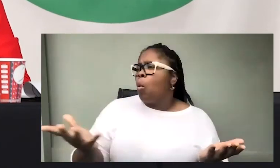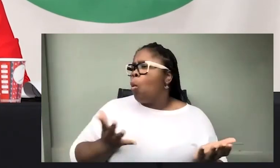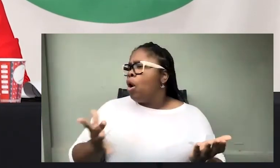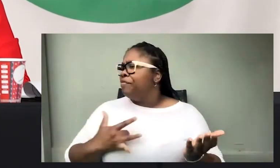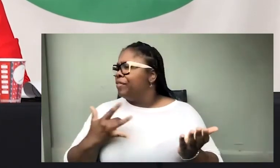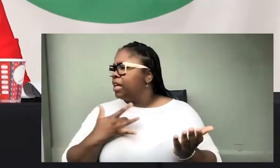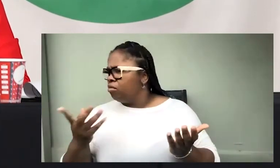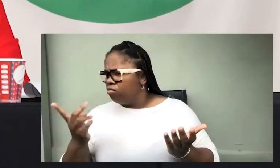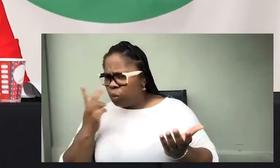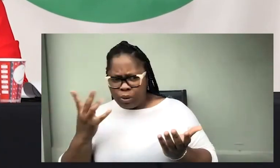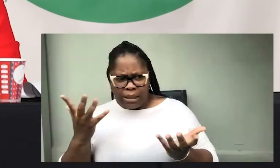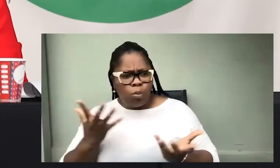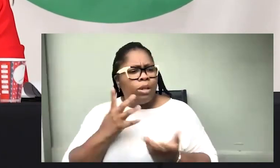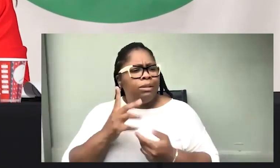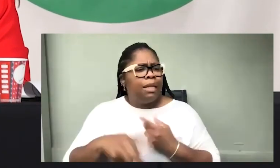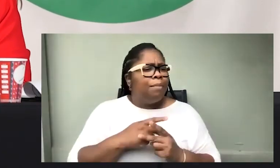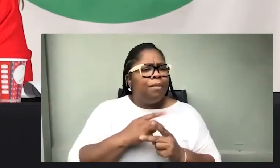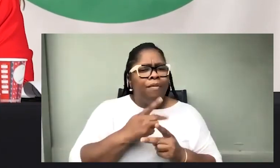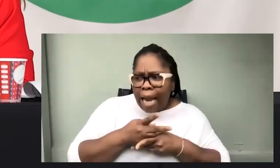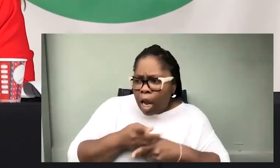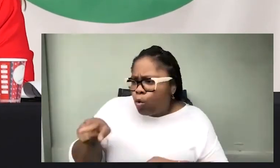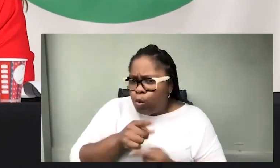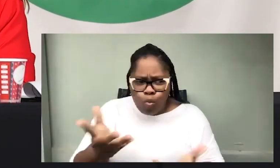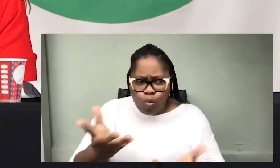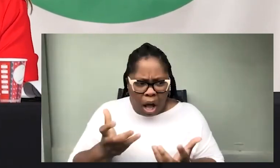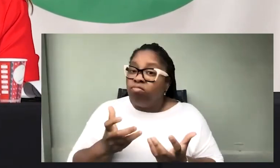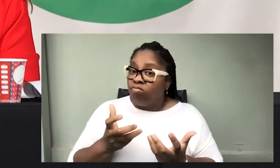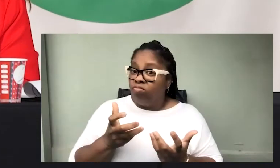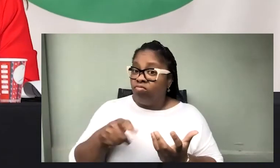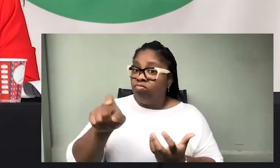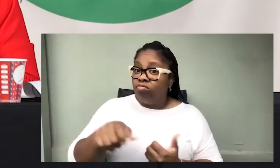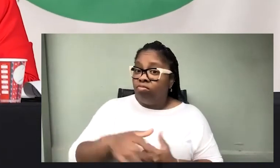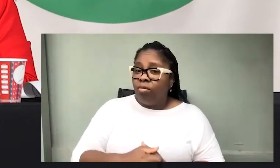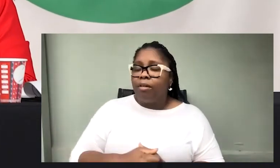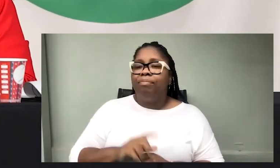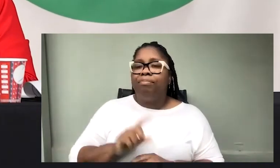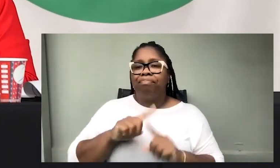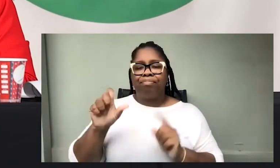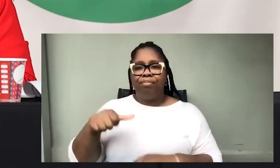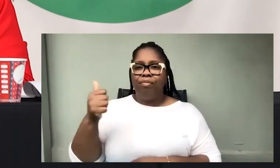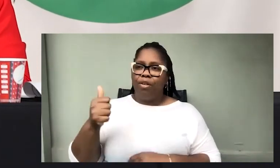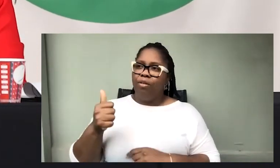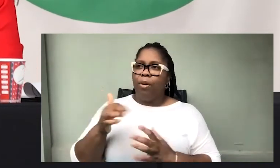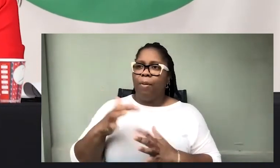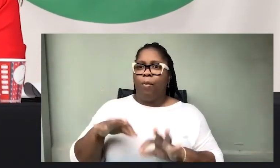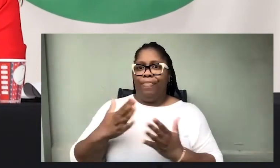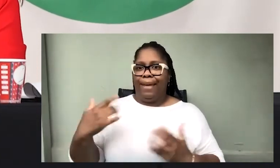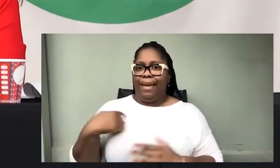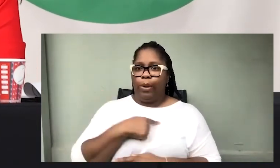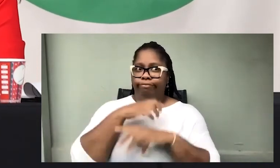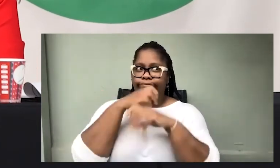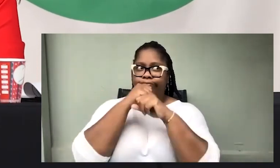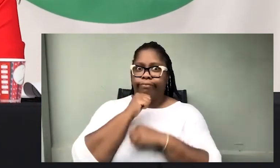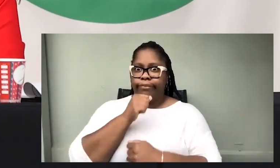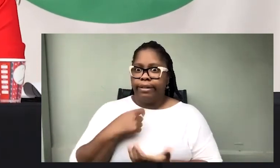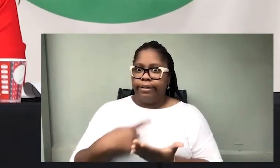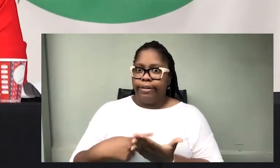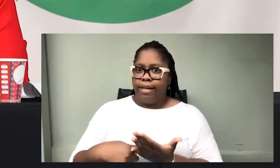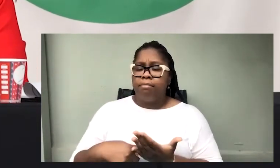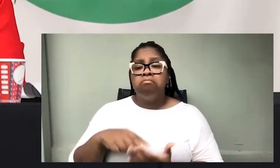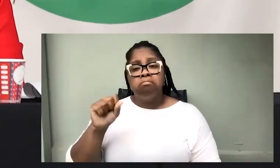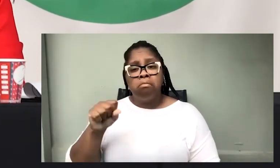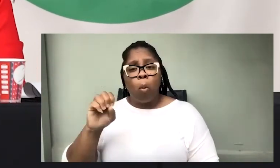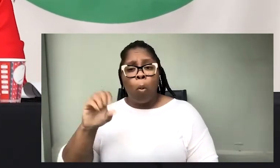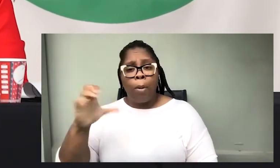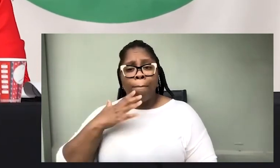and what kind of care would they like. But the other major kind of elephant in the room is, even though Orange County is doing a better